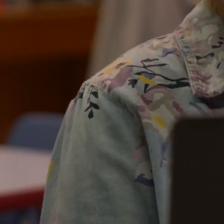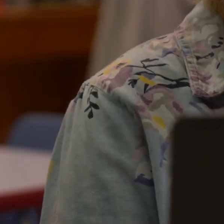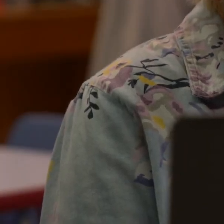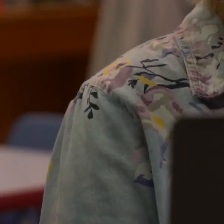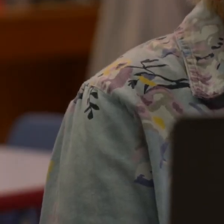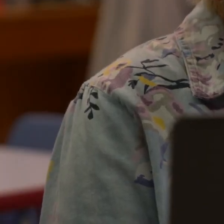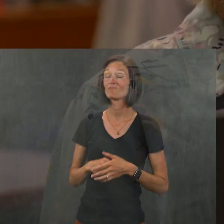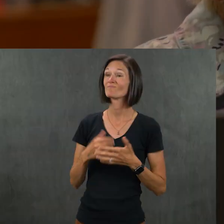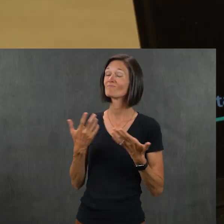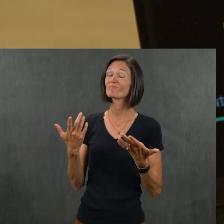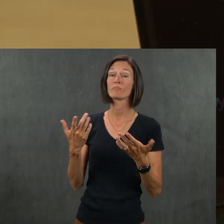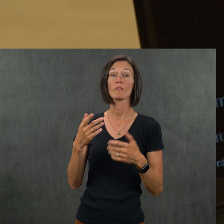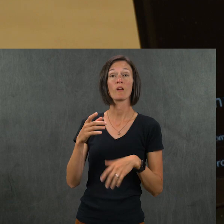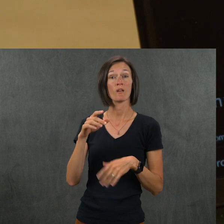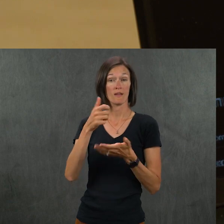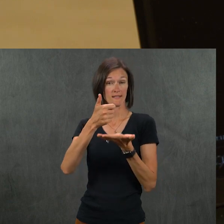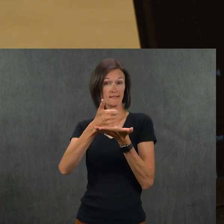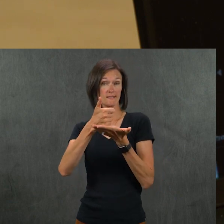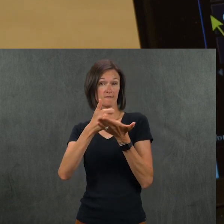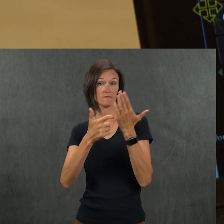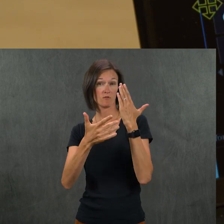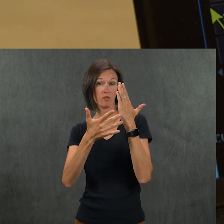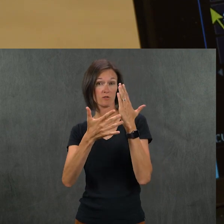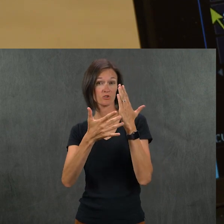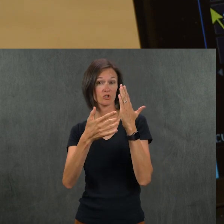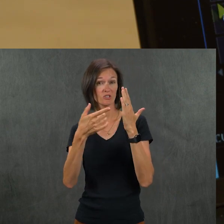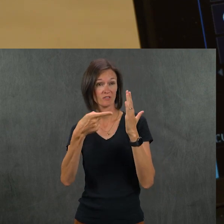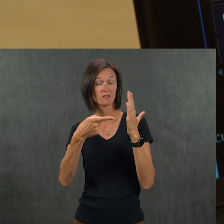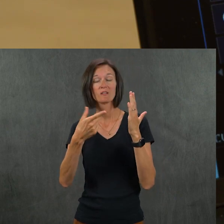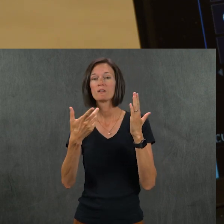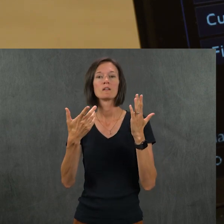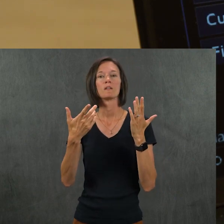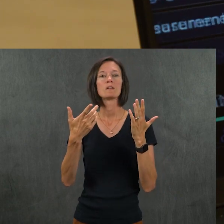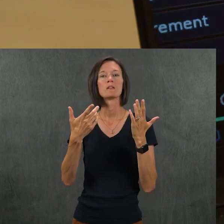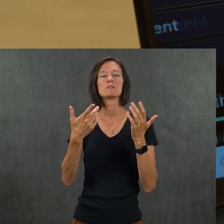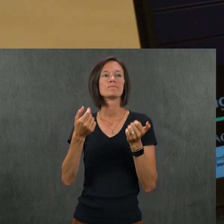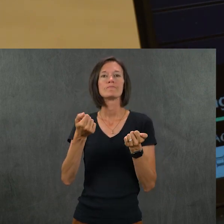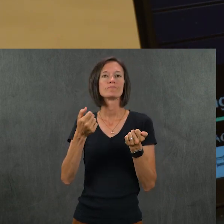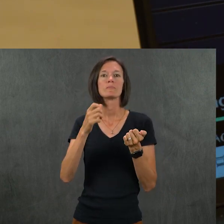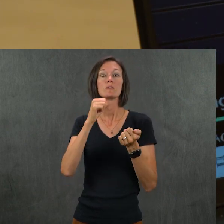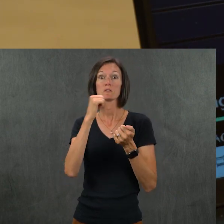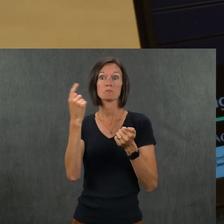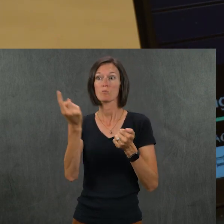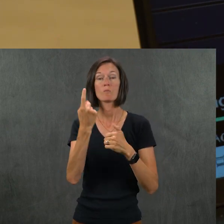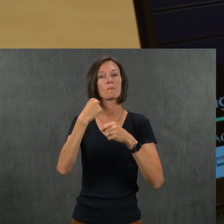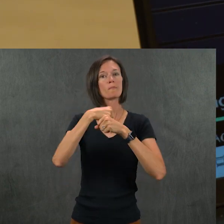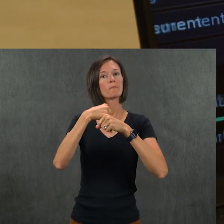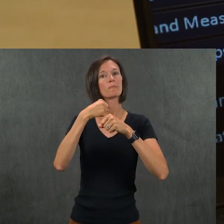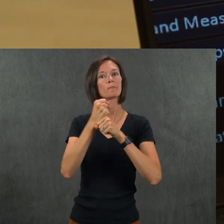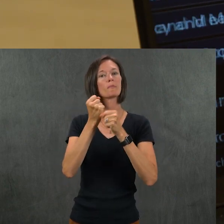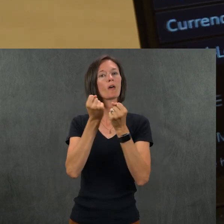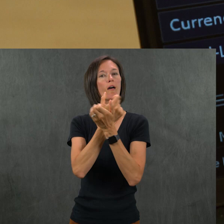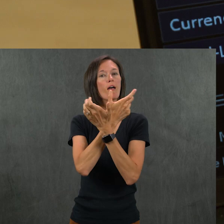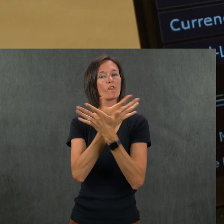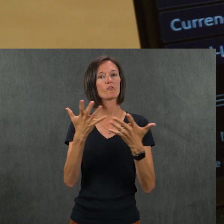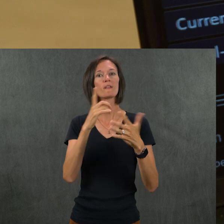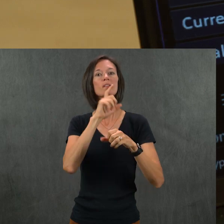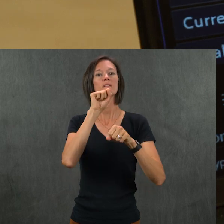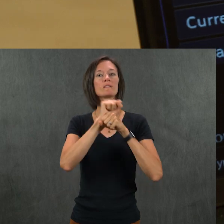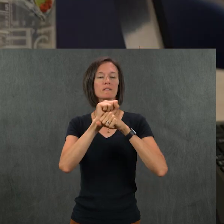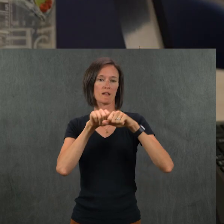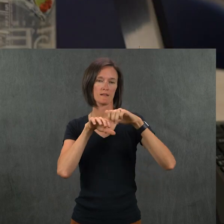screen magnification. The thing with assistive technology is it doesn't always make everything as